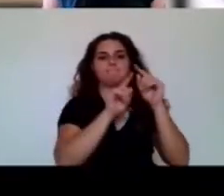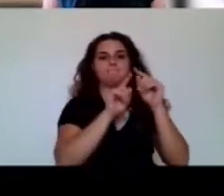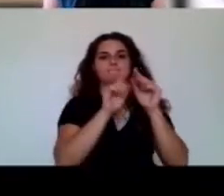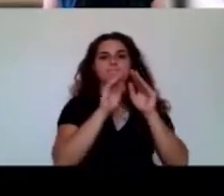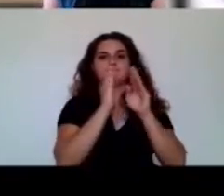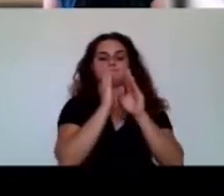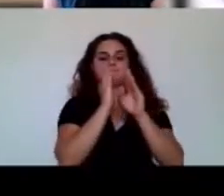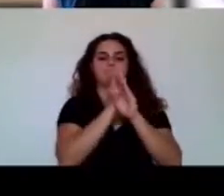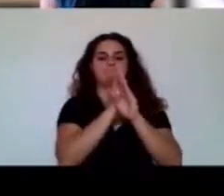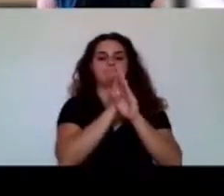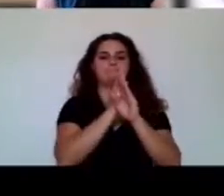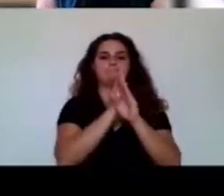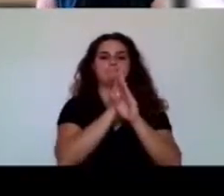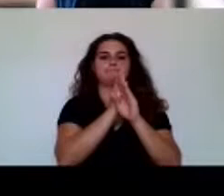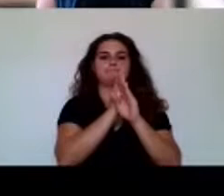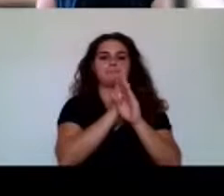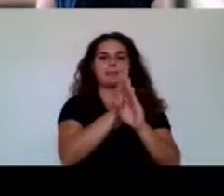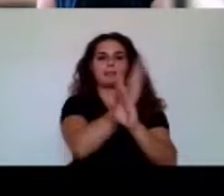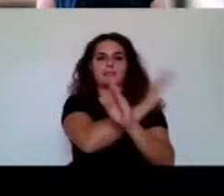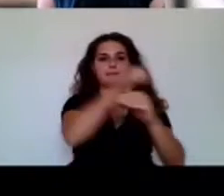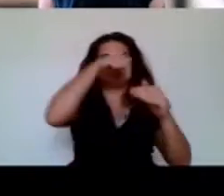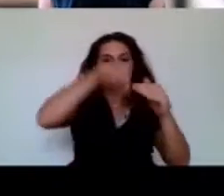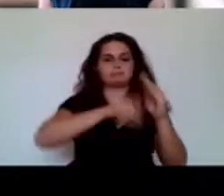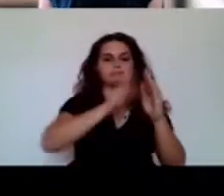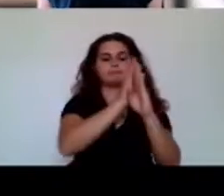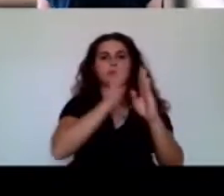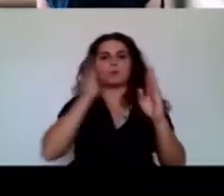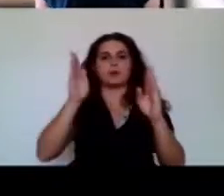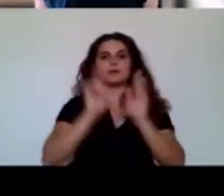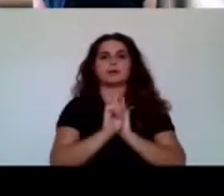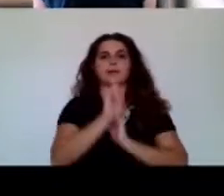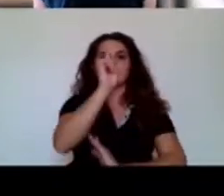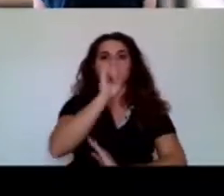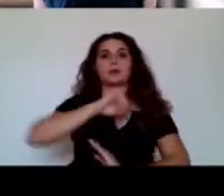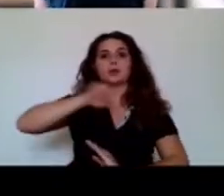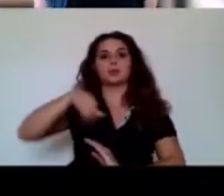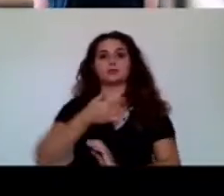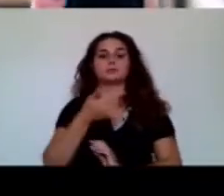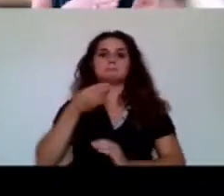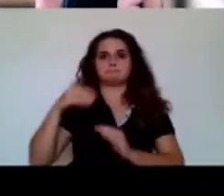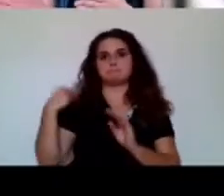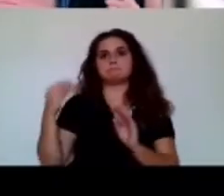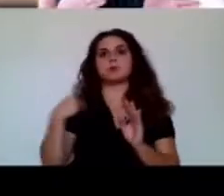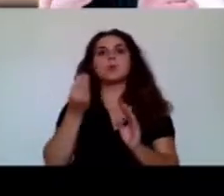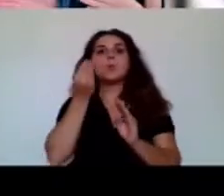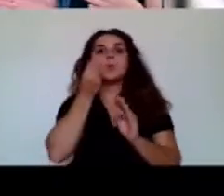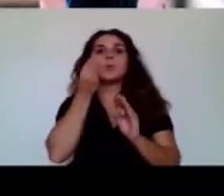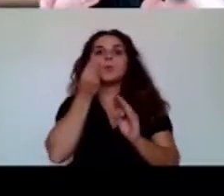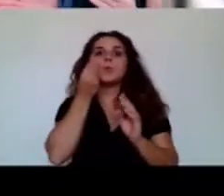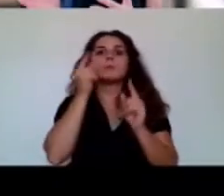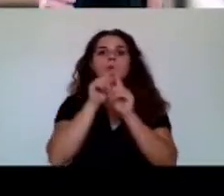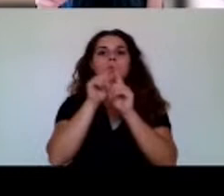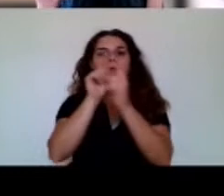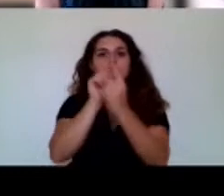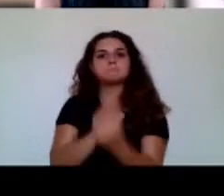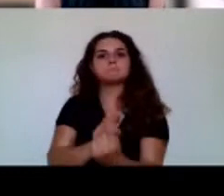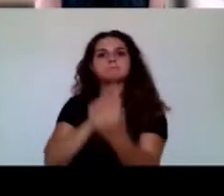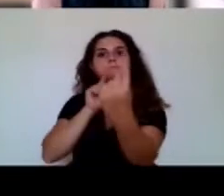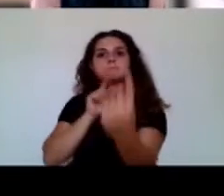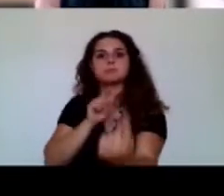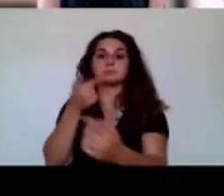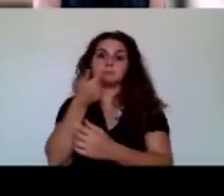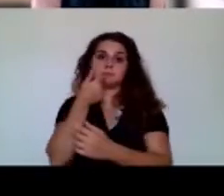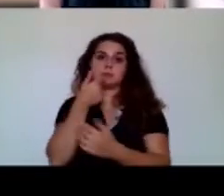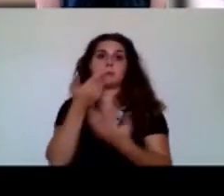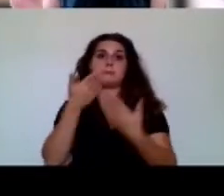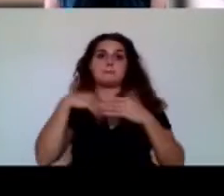right of the target Bruno's throws are going. Now we care in particular about how far off he is horizontally. You may have noticed